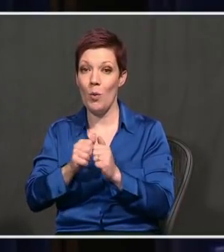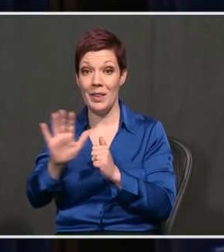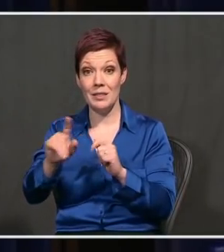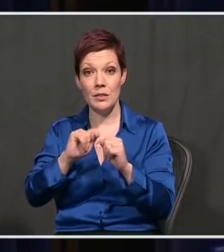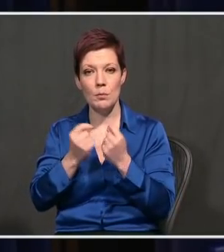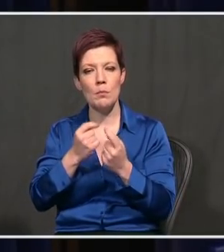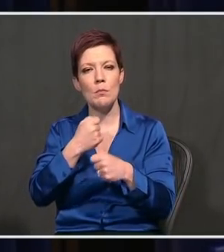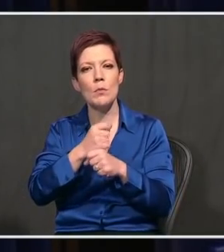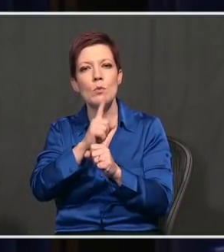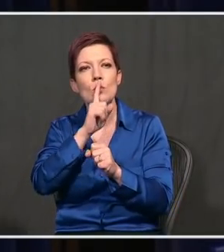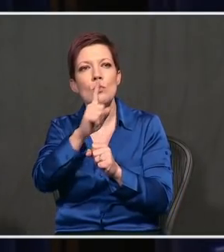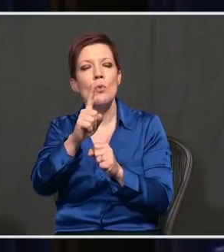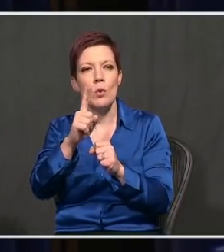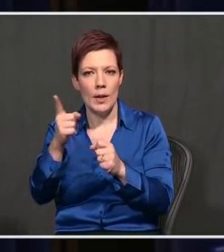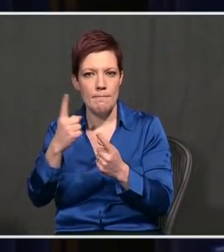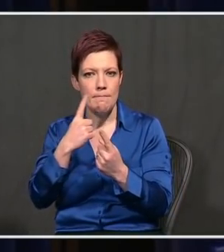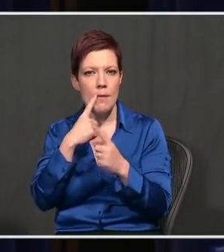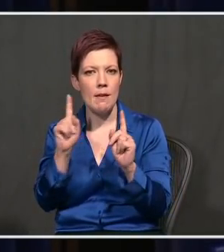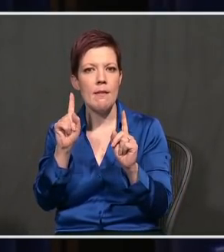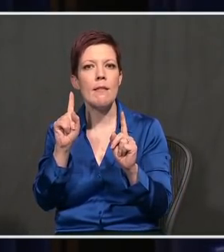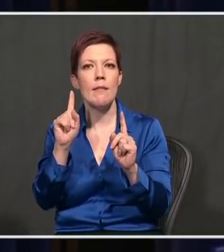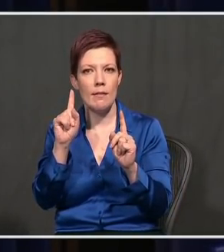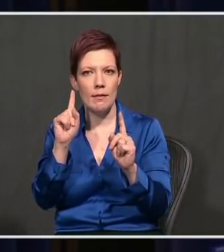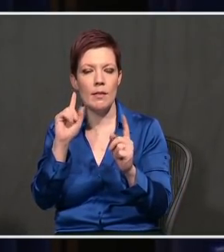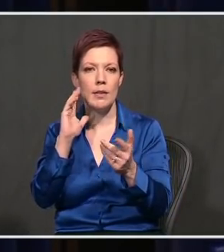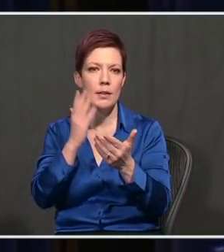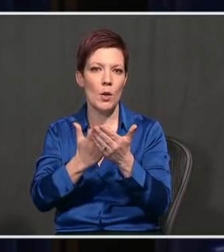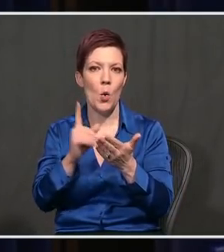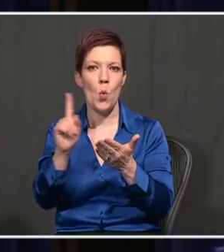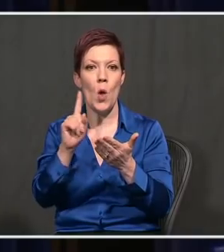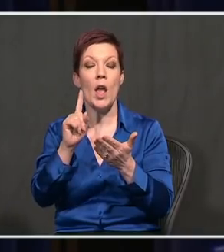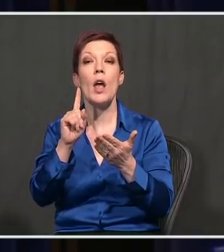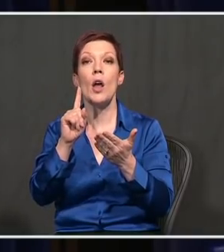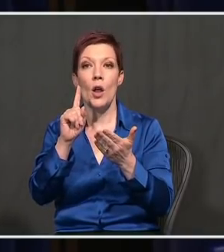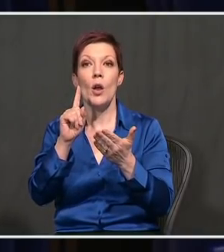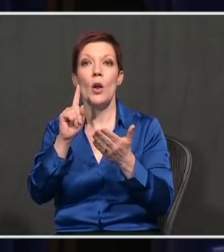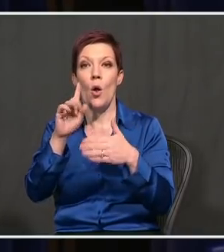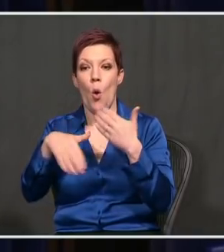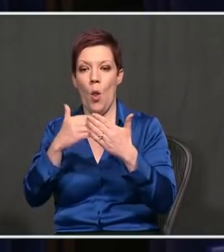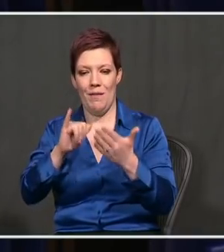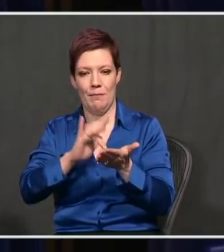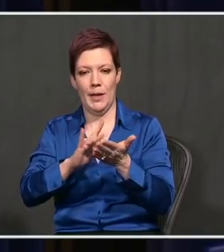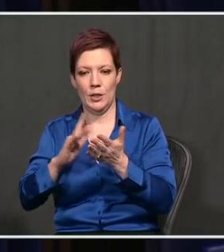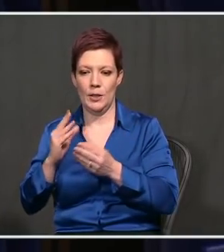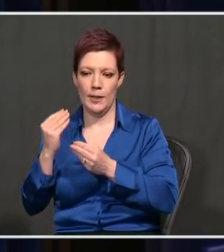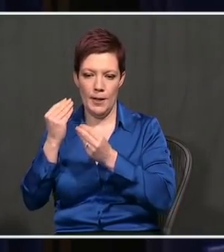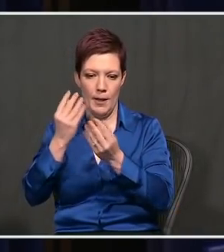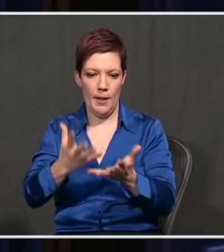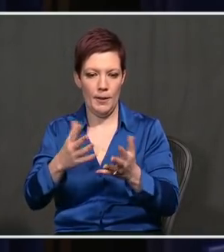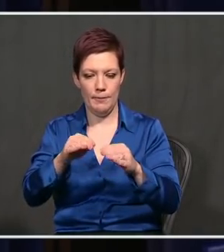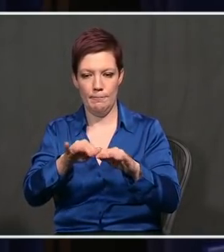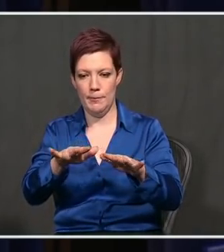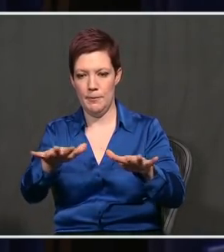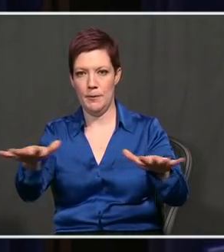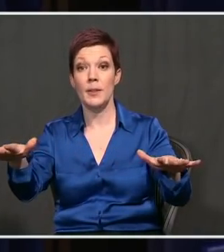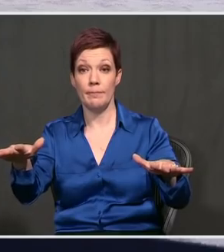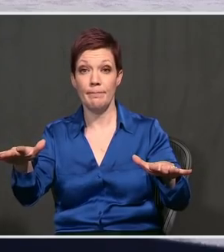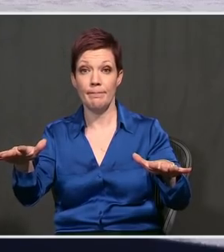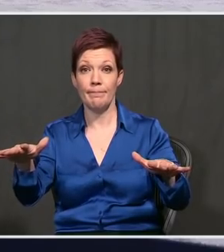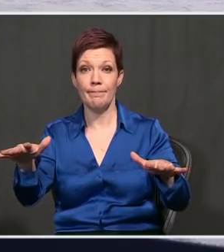to the location where you will be able to be immunized. General, up to you now. Thank you.